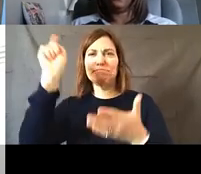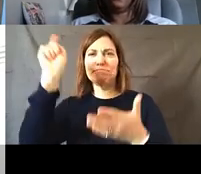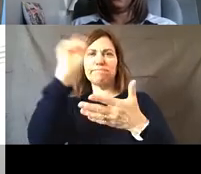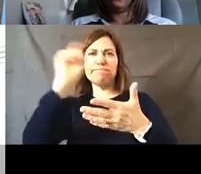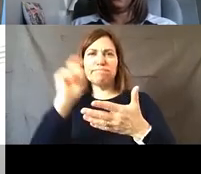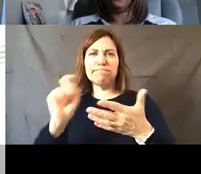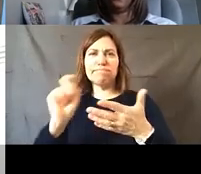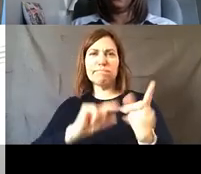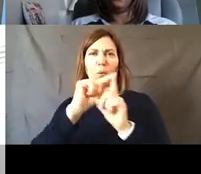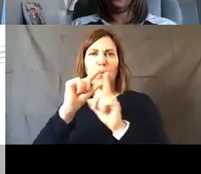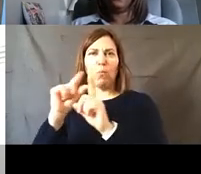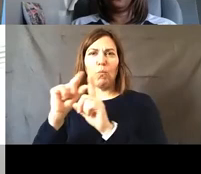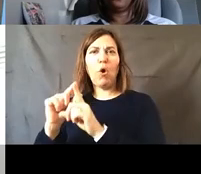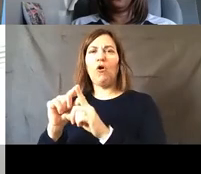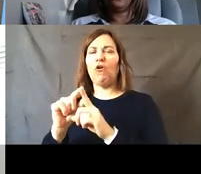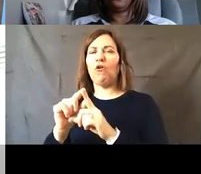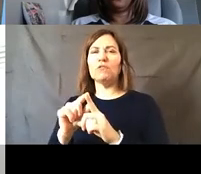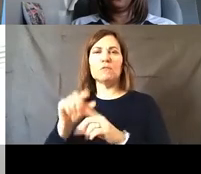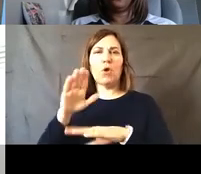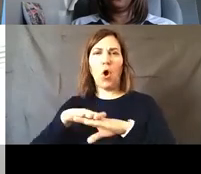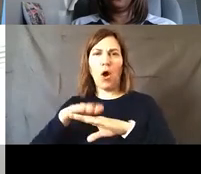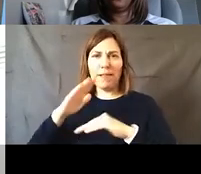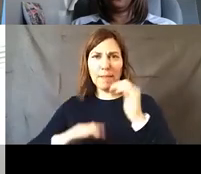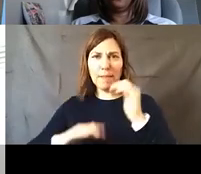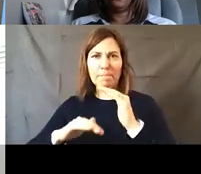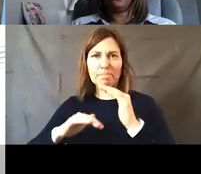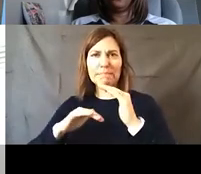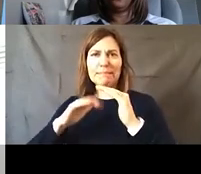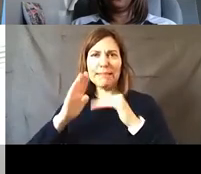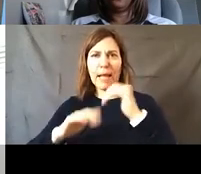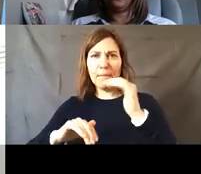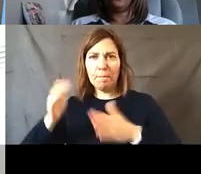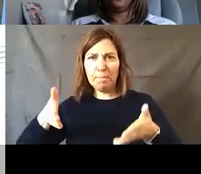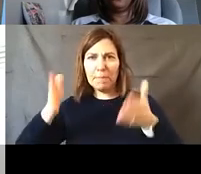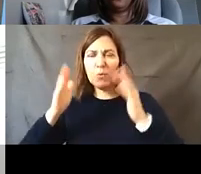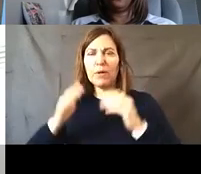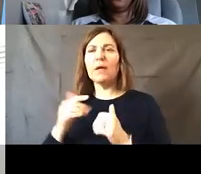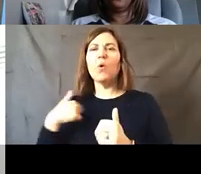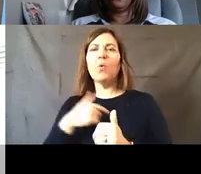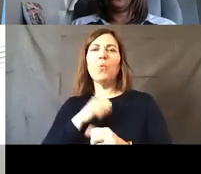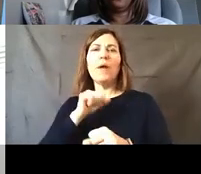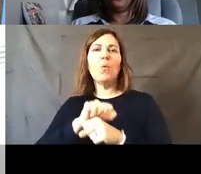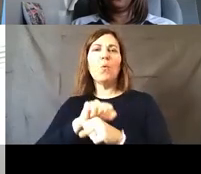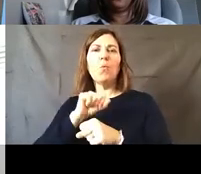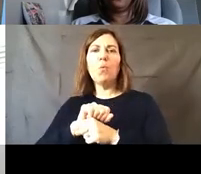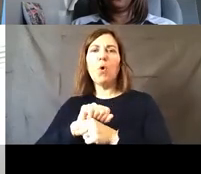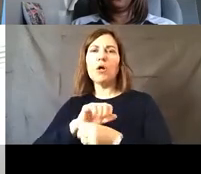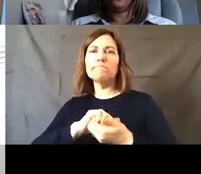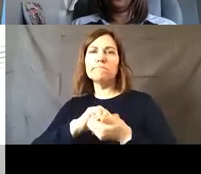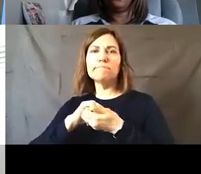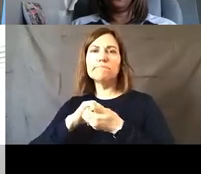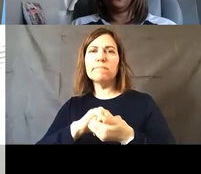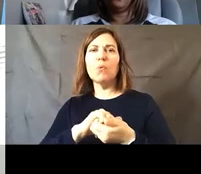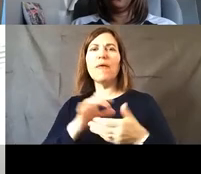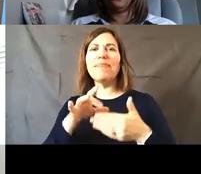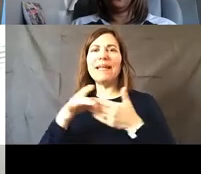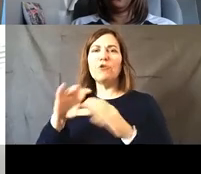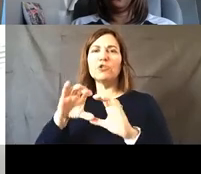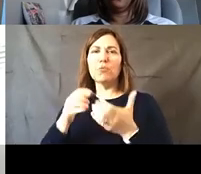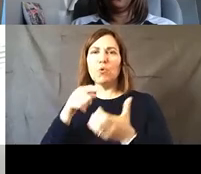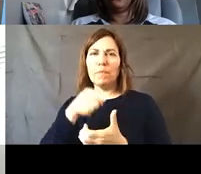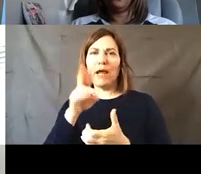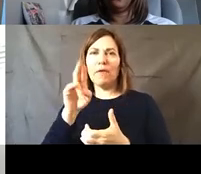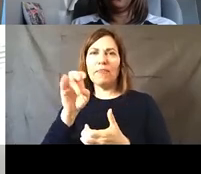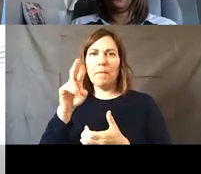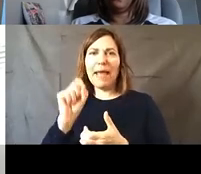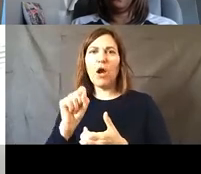building. We worked closely with leadership from the Bears yesterday. I reached out to Mayor